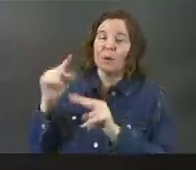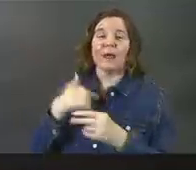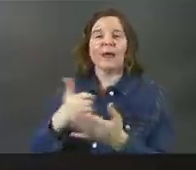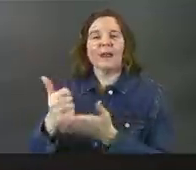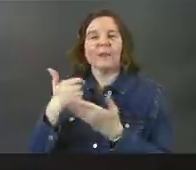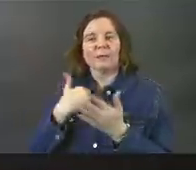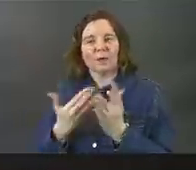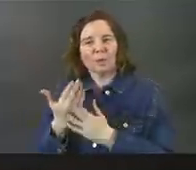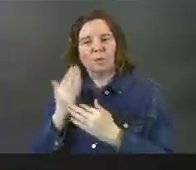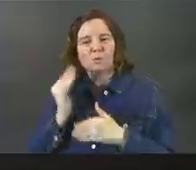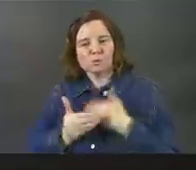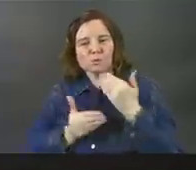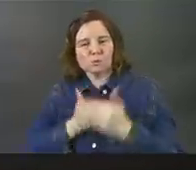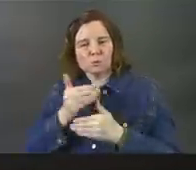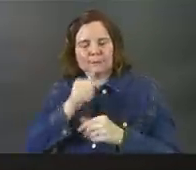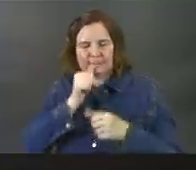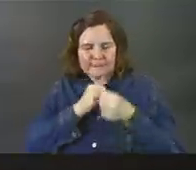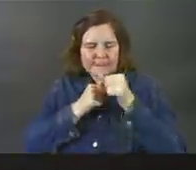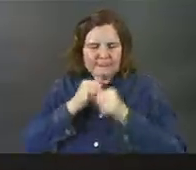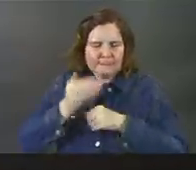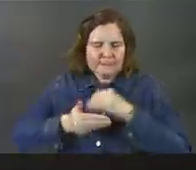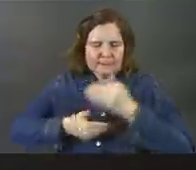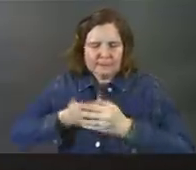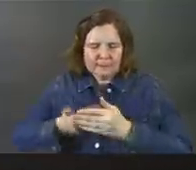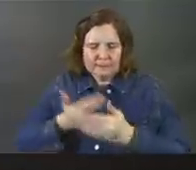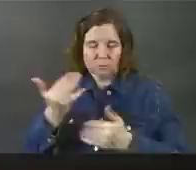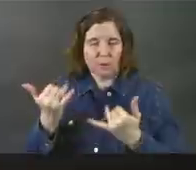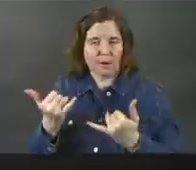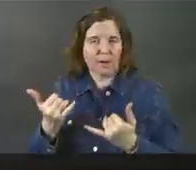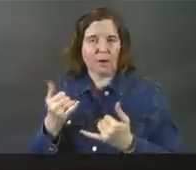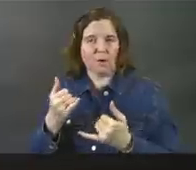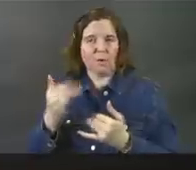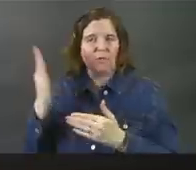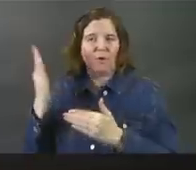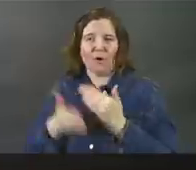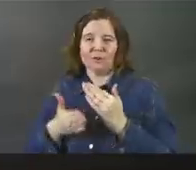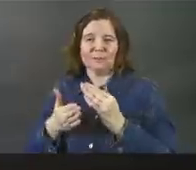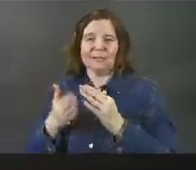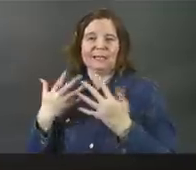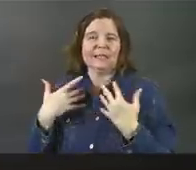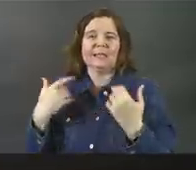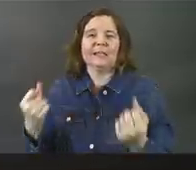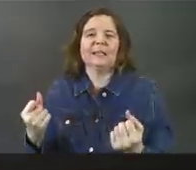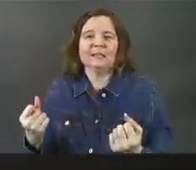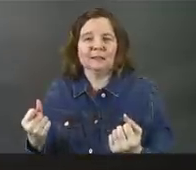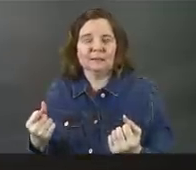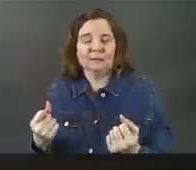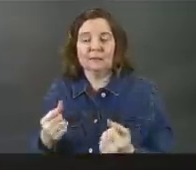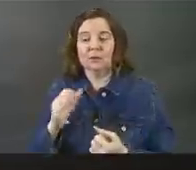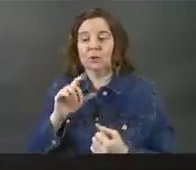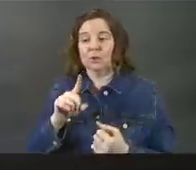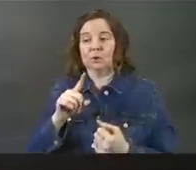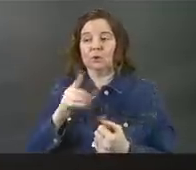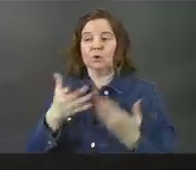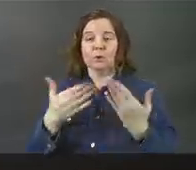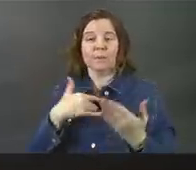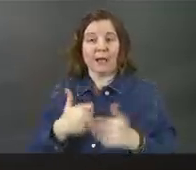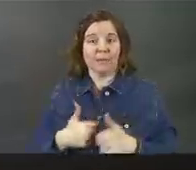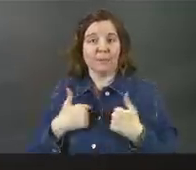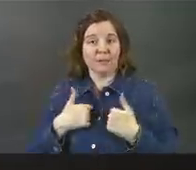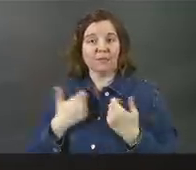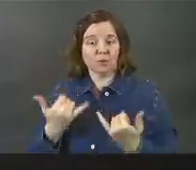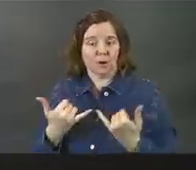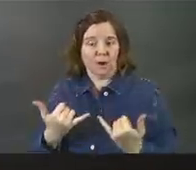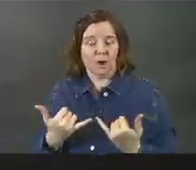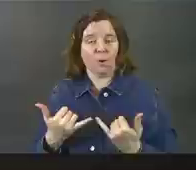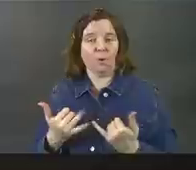helps me get through what I'm going through right now. Ultimate healing. Right? You might be living your